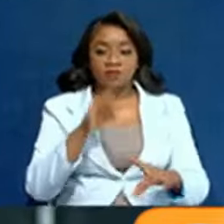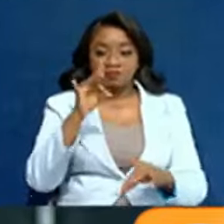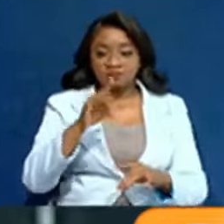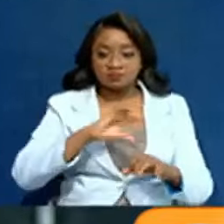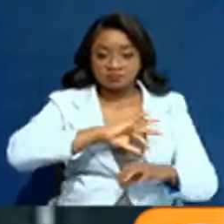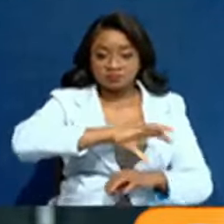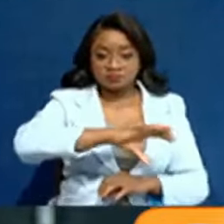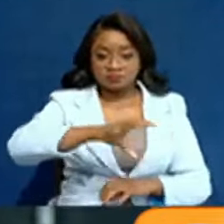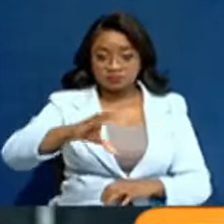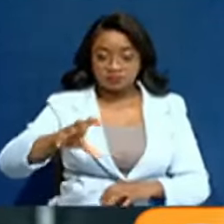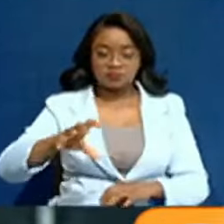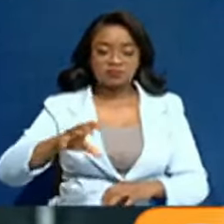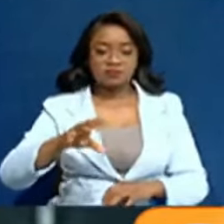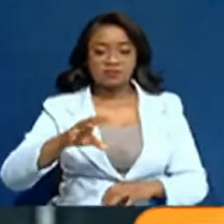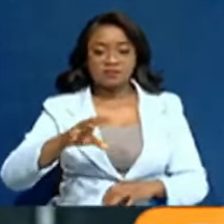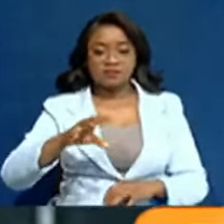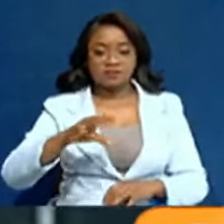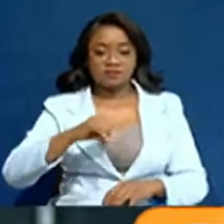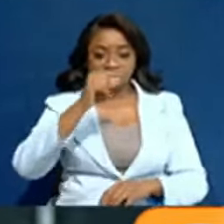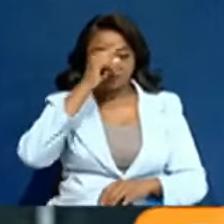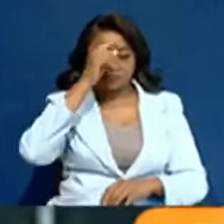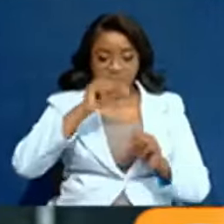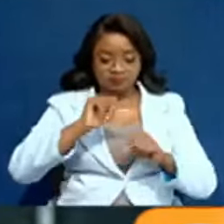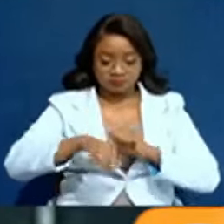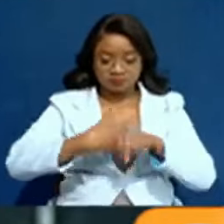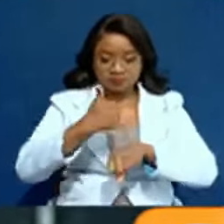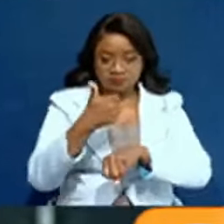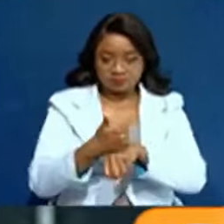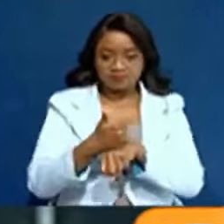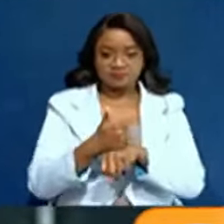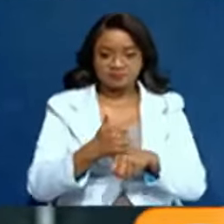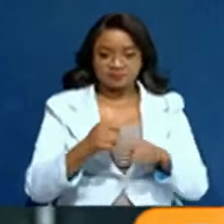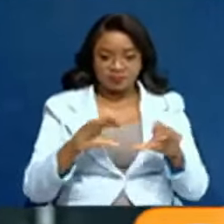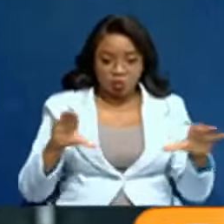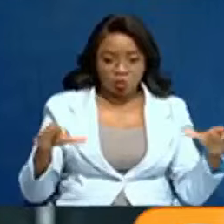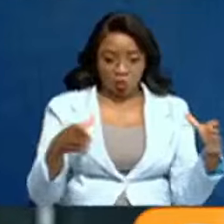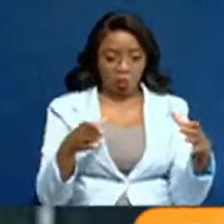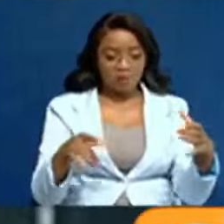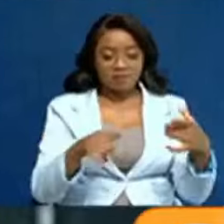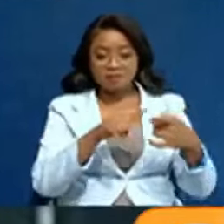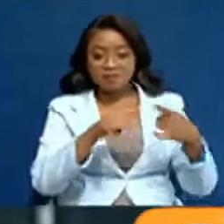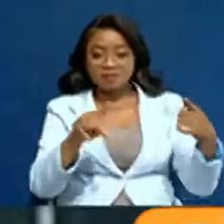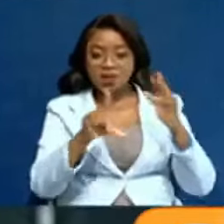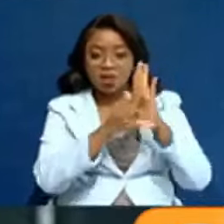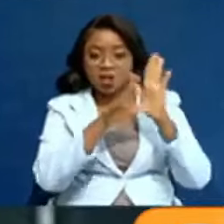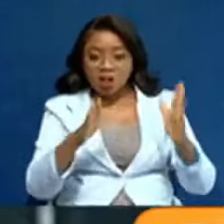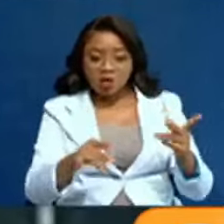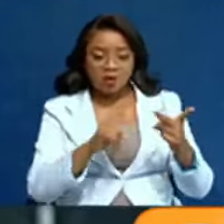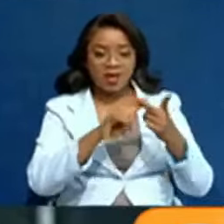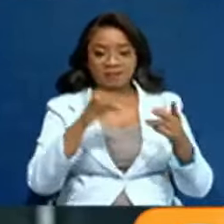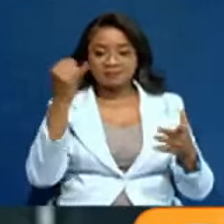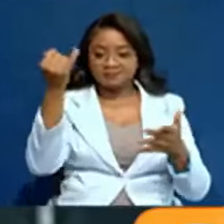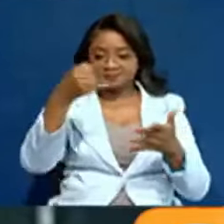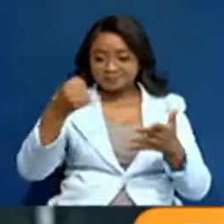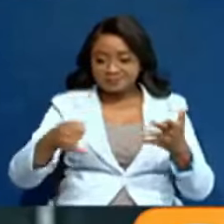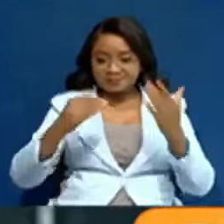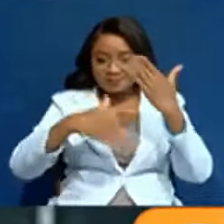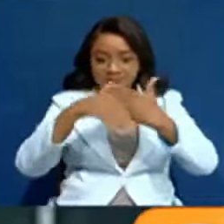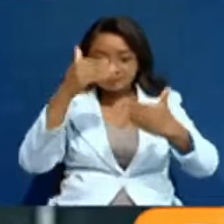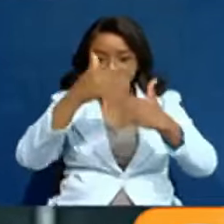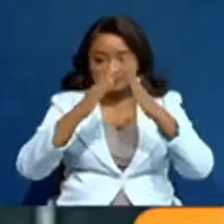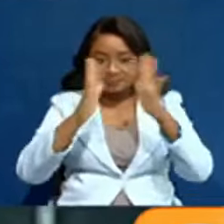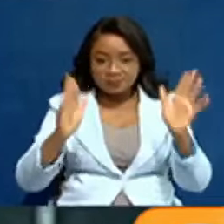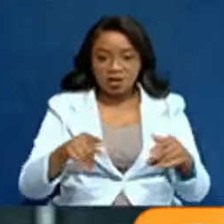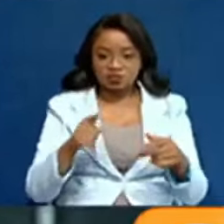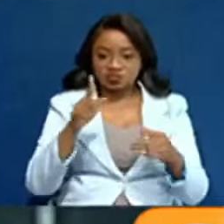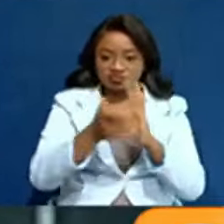set up a task force that has planners, that has architects, that has lawyers, that has got various professionals to assess the readiness of